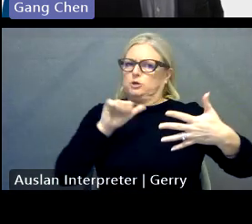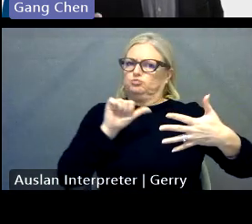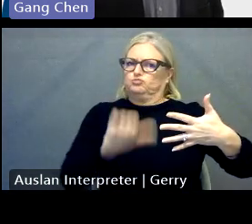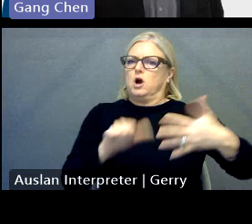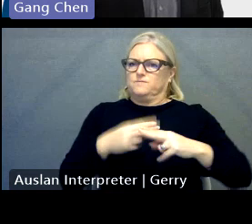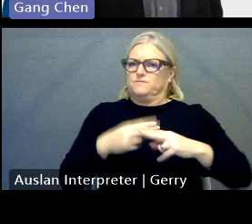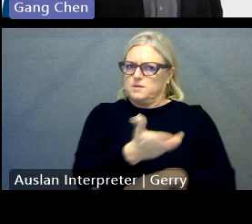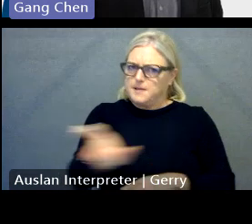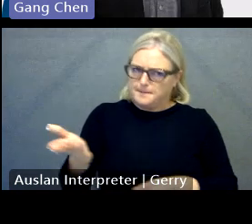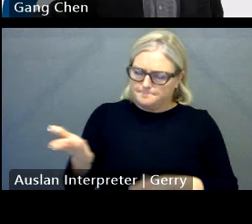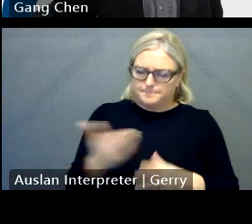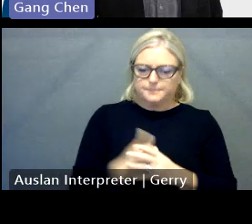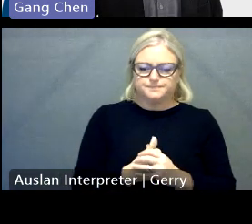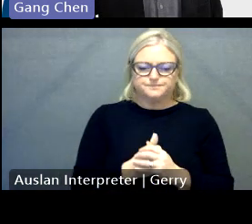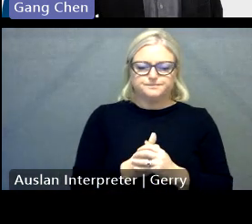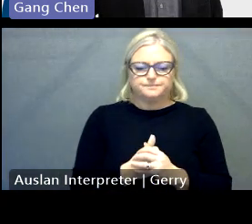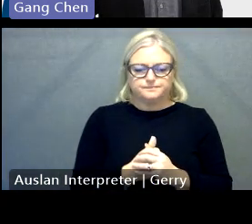respondent.